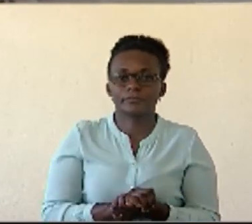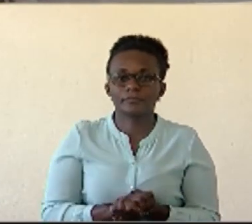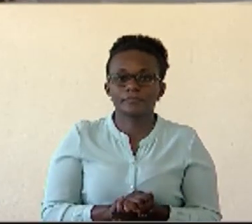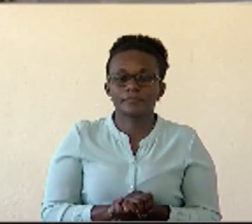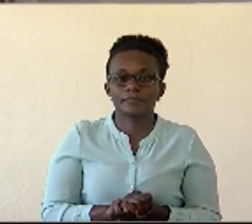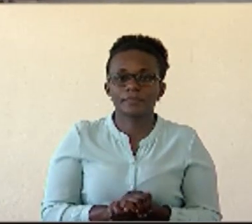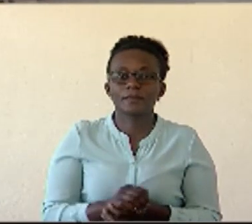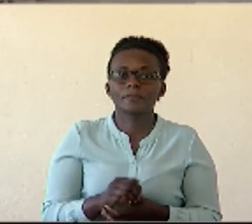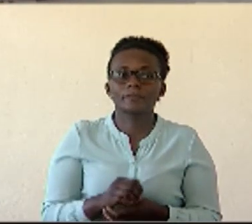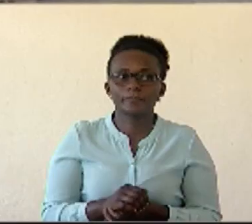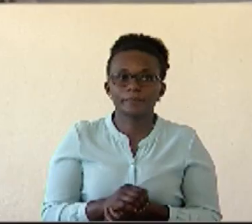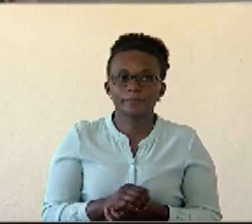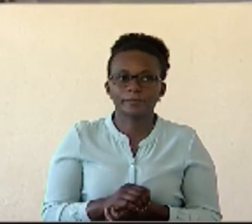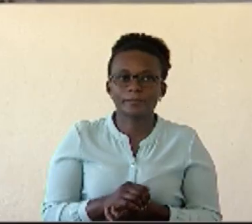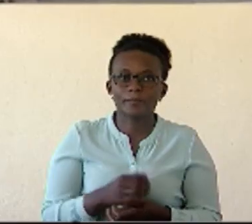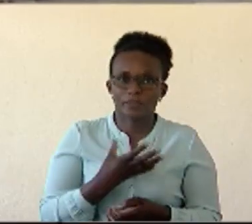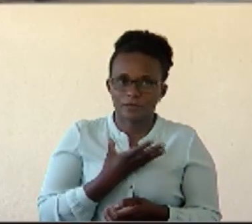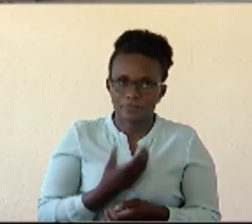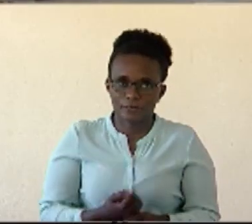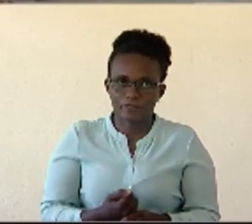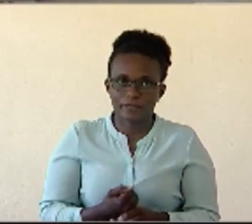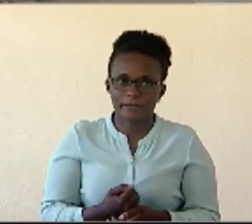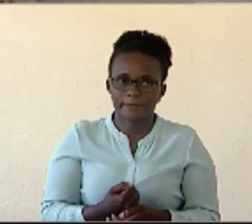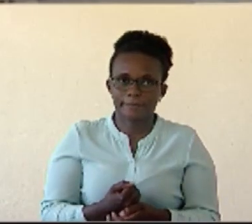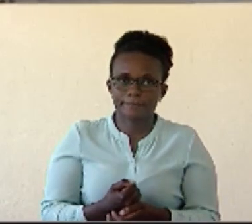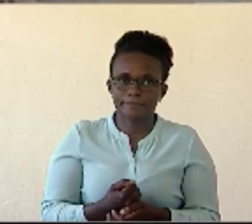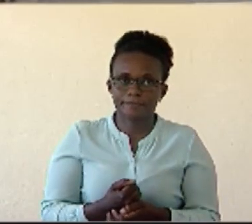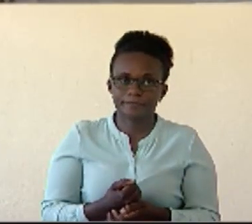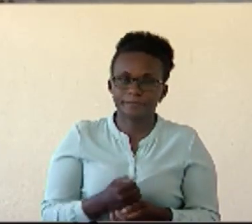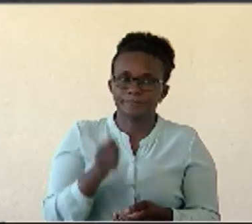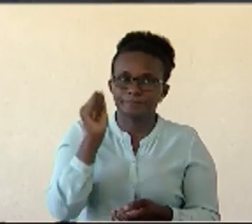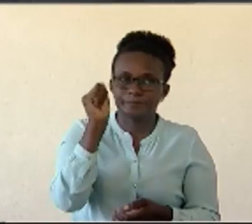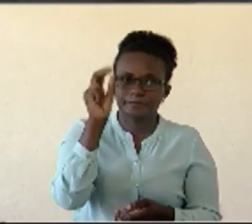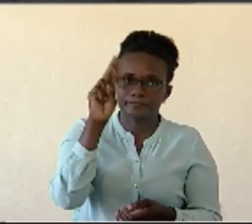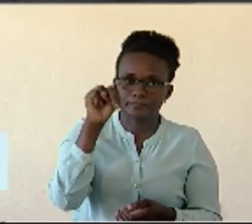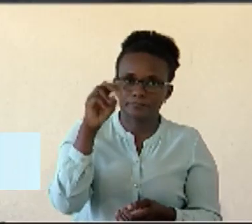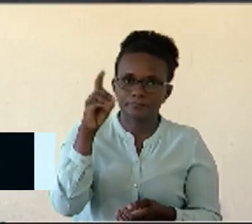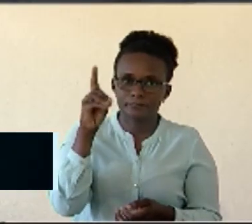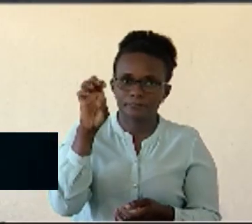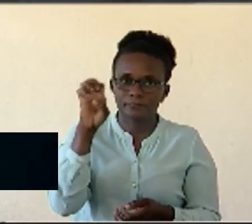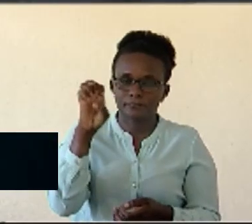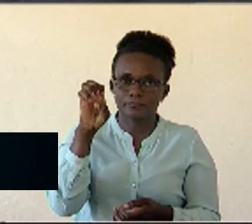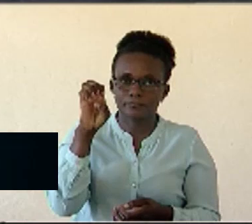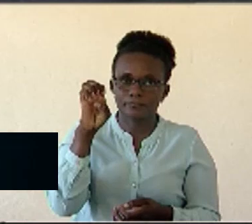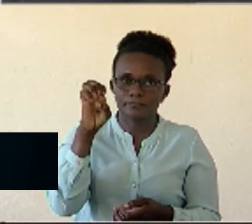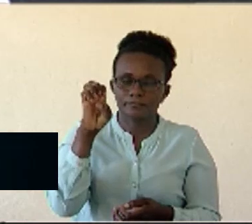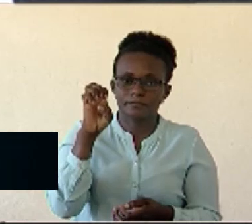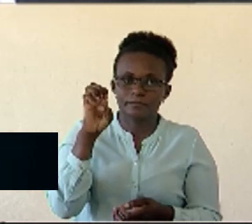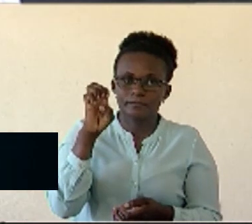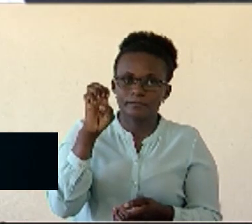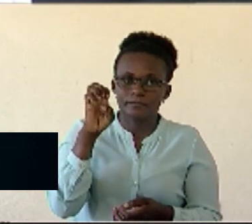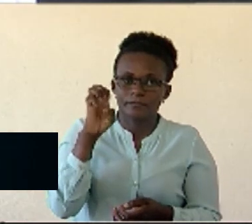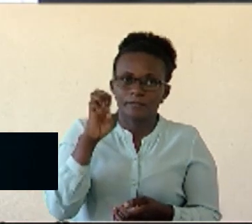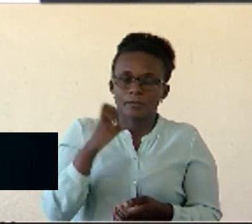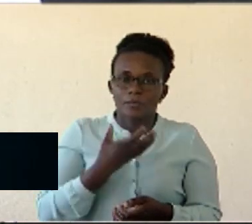be pure. So here we have the anode reaction. At the anode, we expect